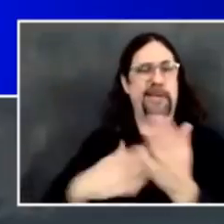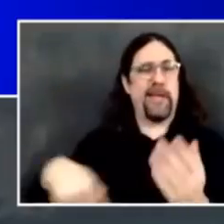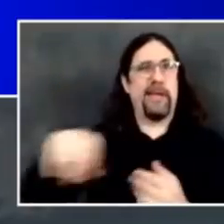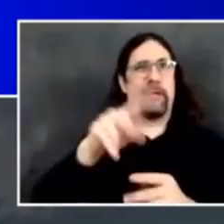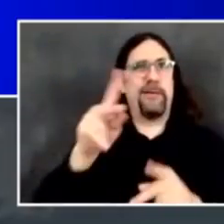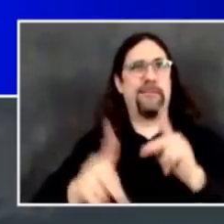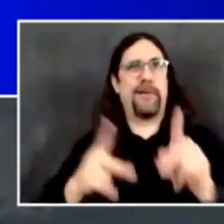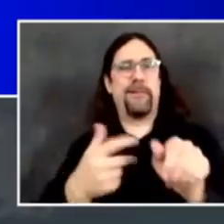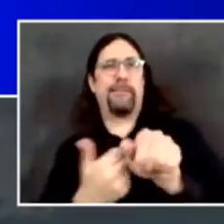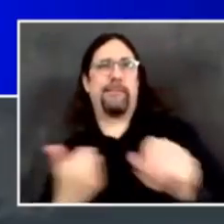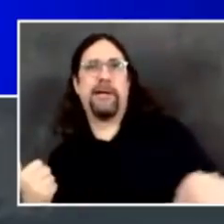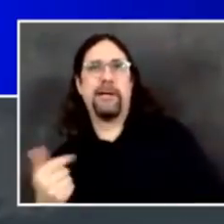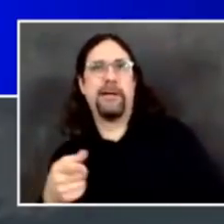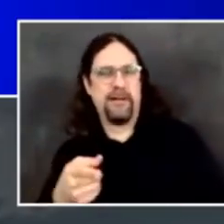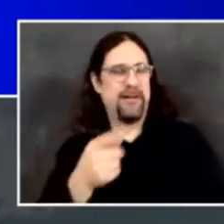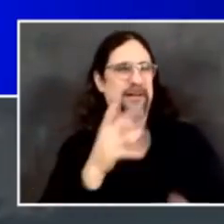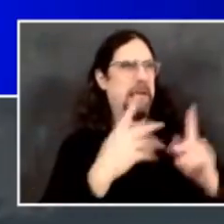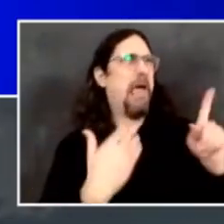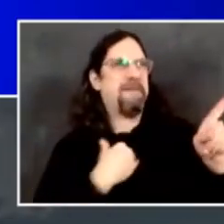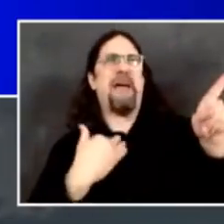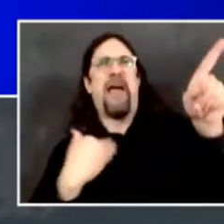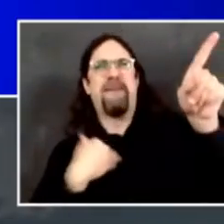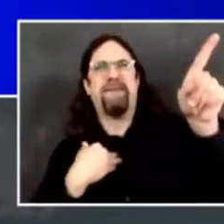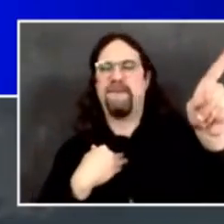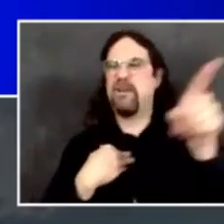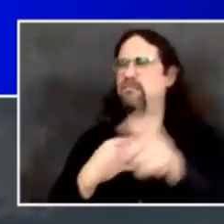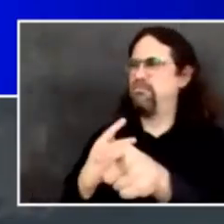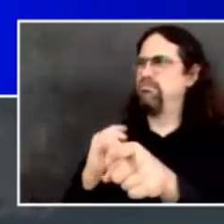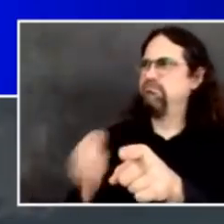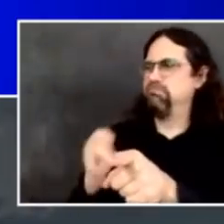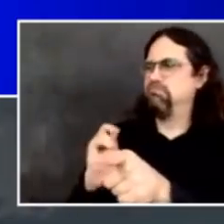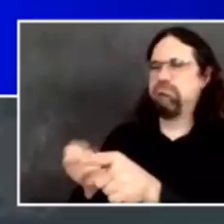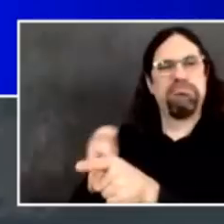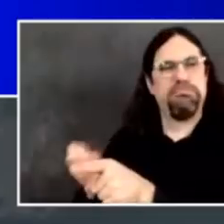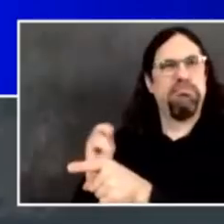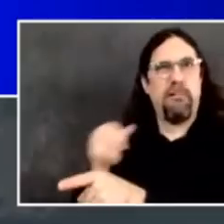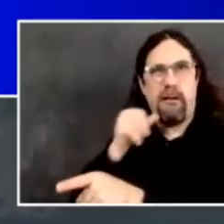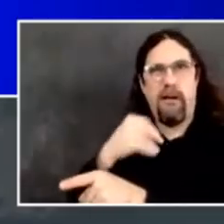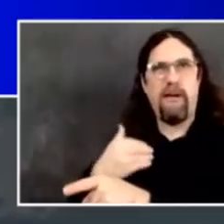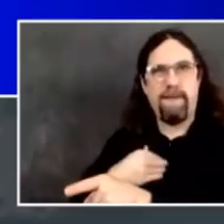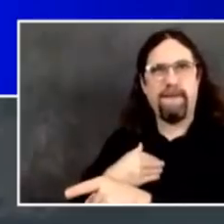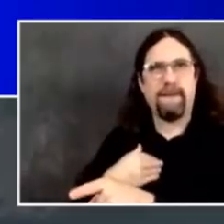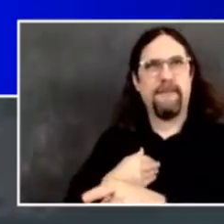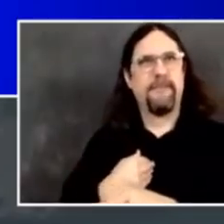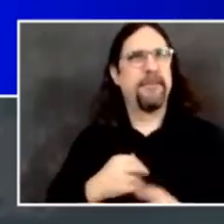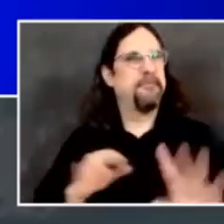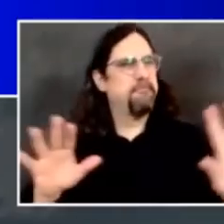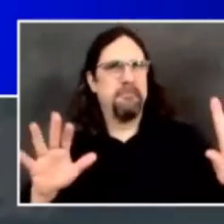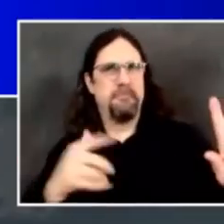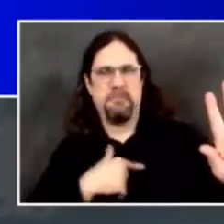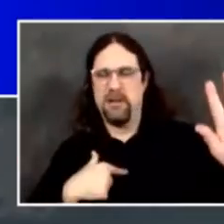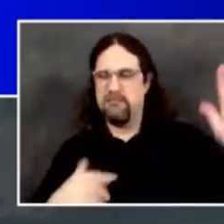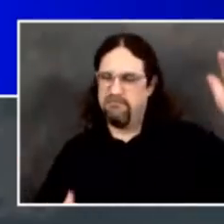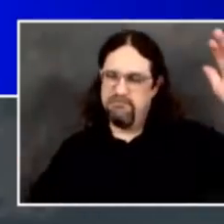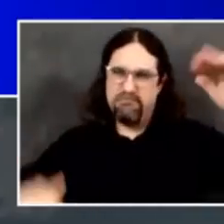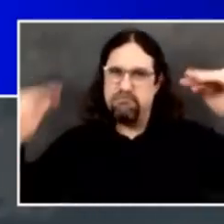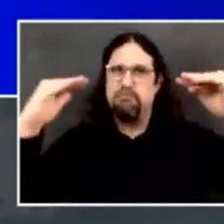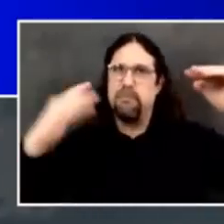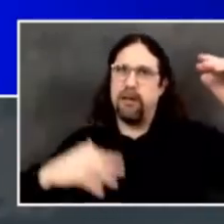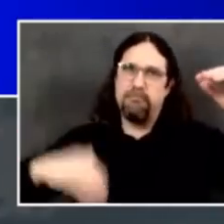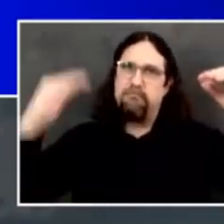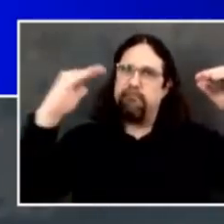lives. Every child who asked for an iPad got an iPad for free. That is now total up